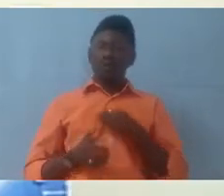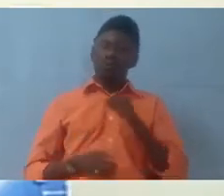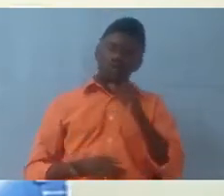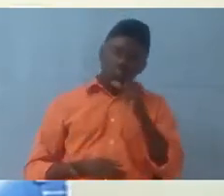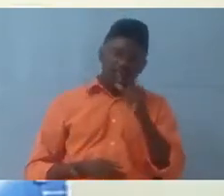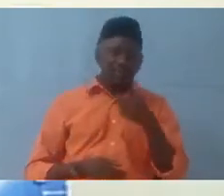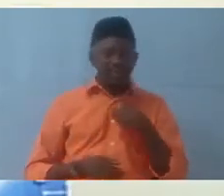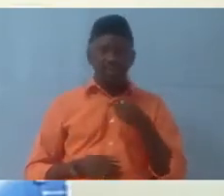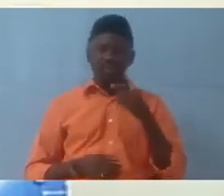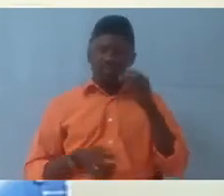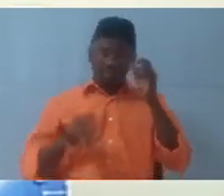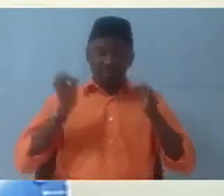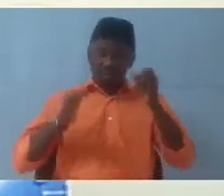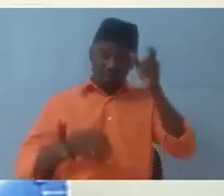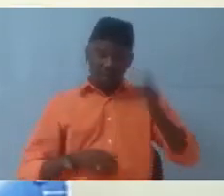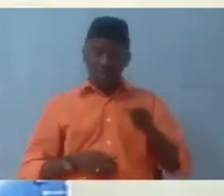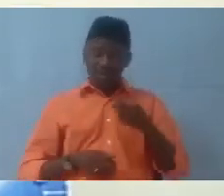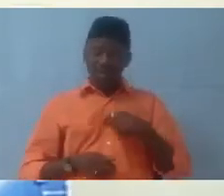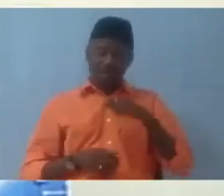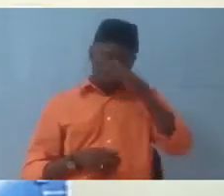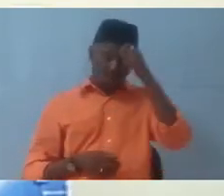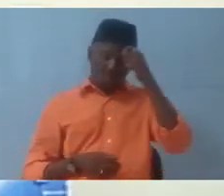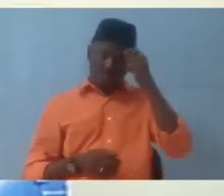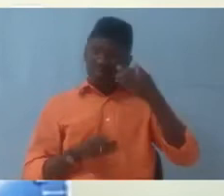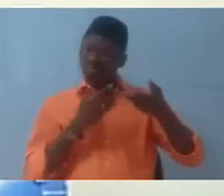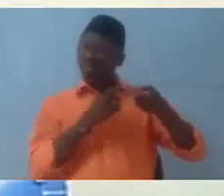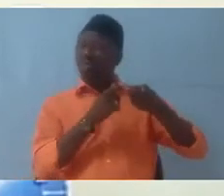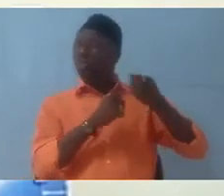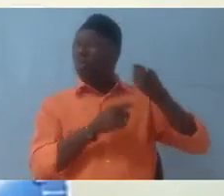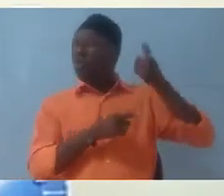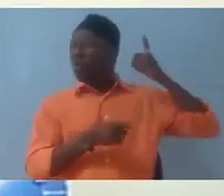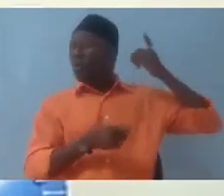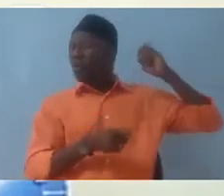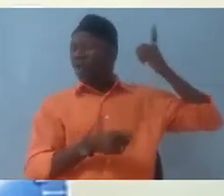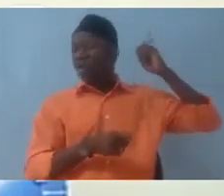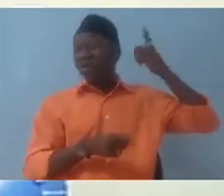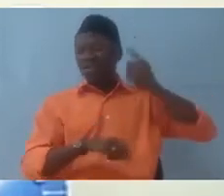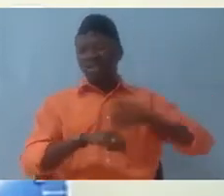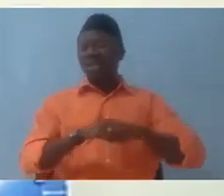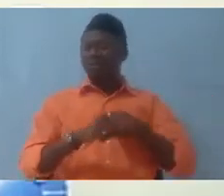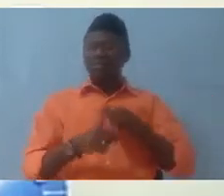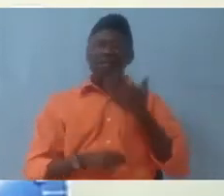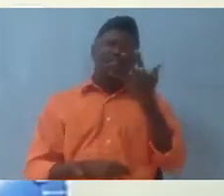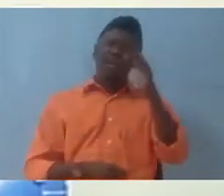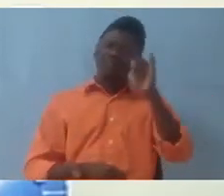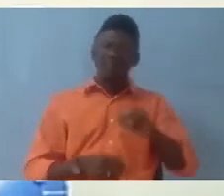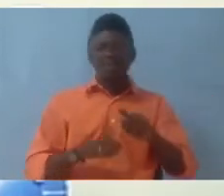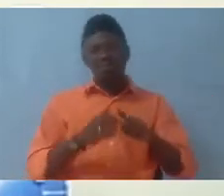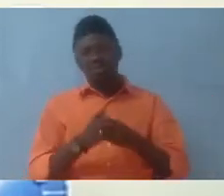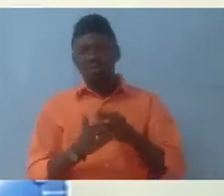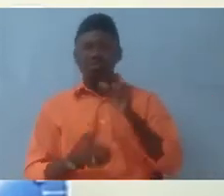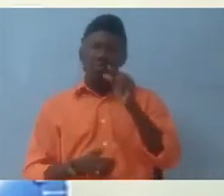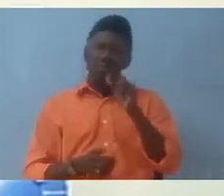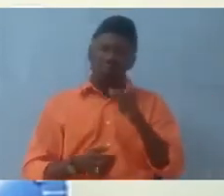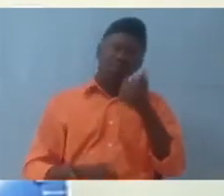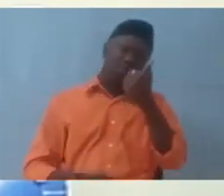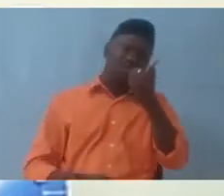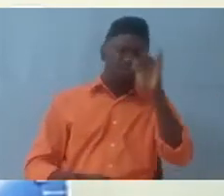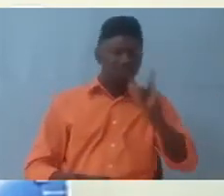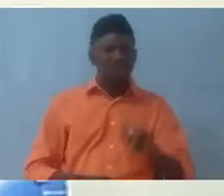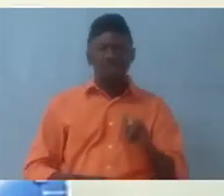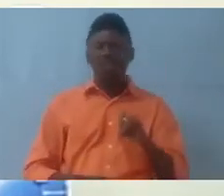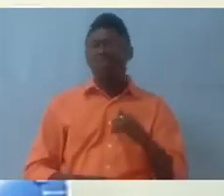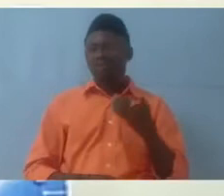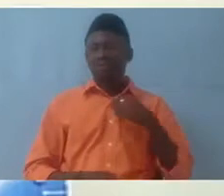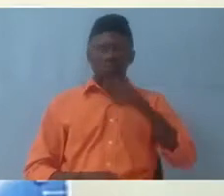very long period of time 5 years 6 7 8 years amna ñenn ci até kat yoy yo xamné ni yag nañ ci bu baaxa baax du dem ci juroom